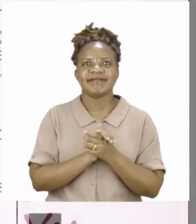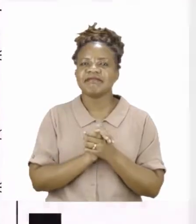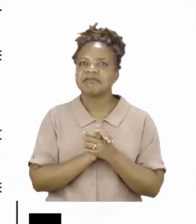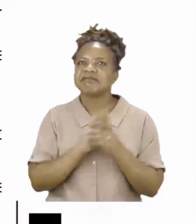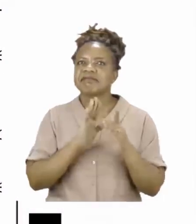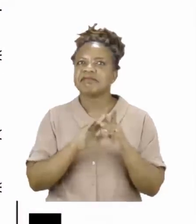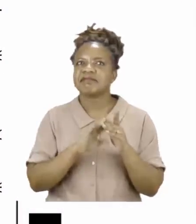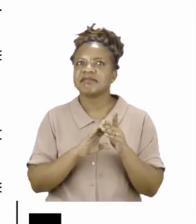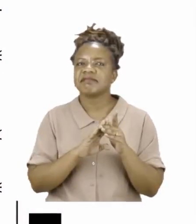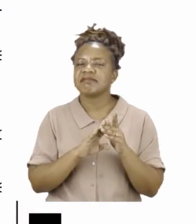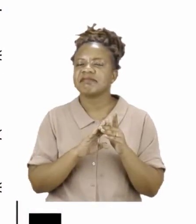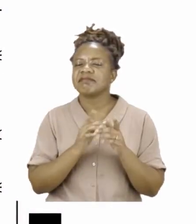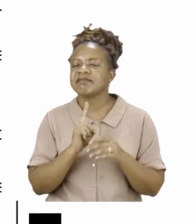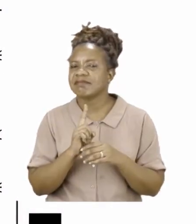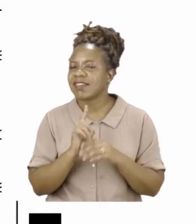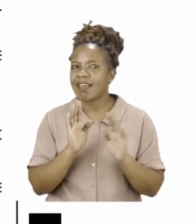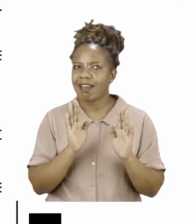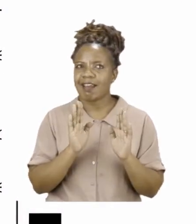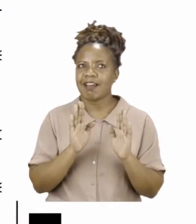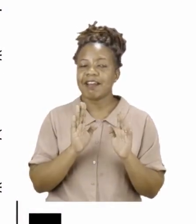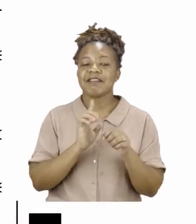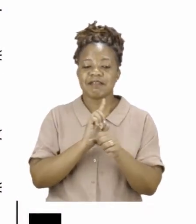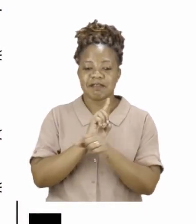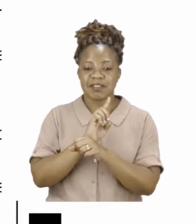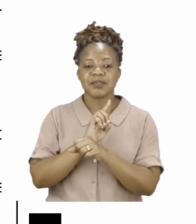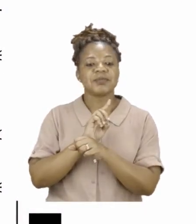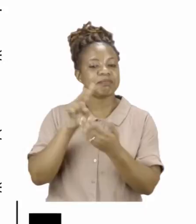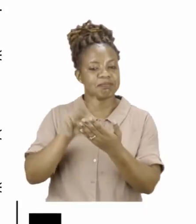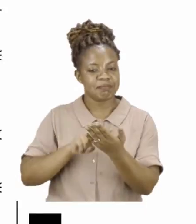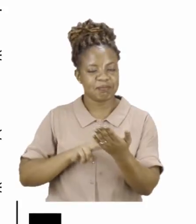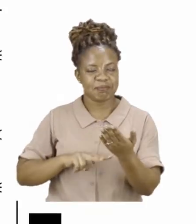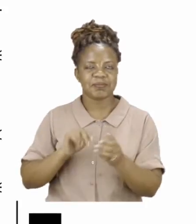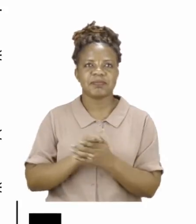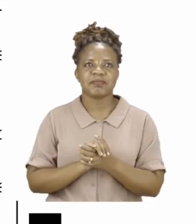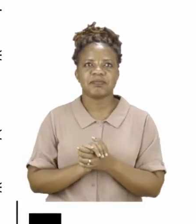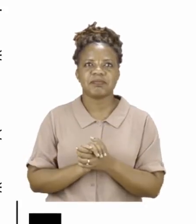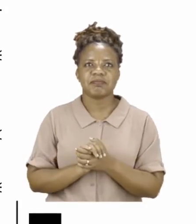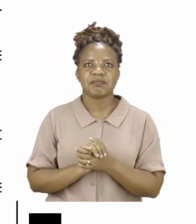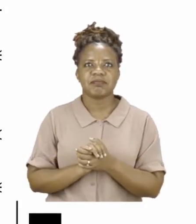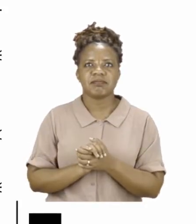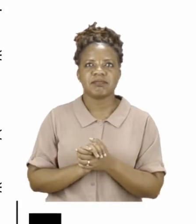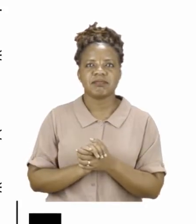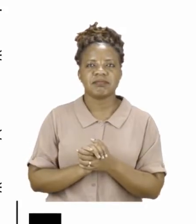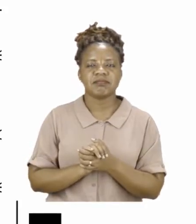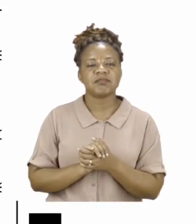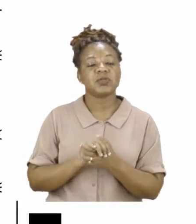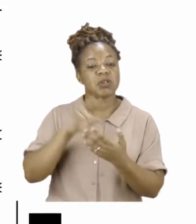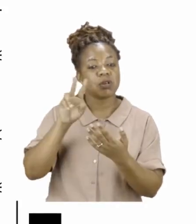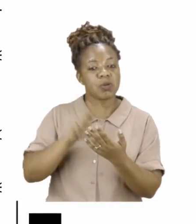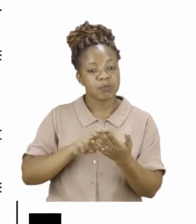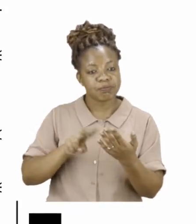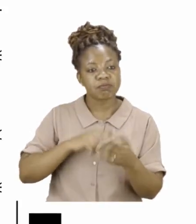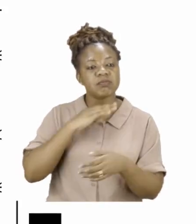well, I can't tell you yet. We need to read it. Now remember, we read a comprehension passage or a